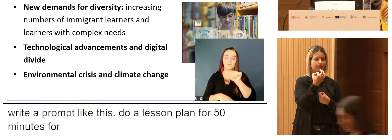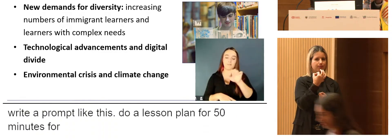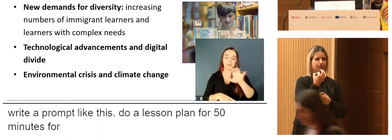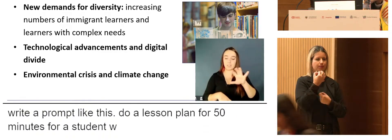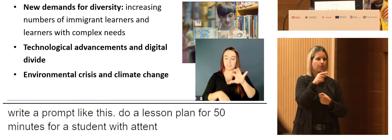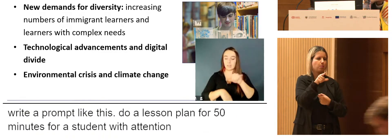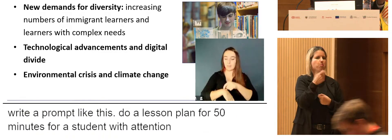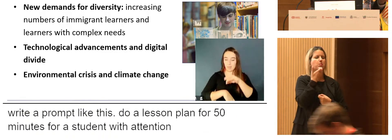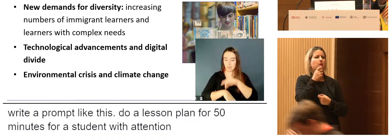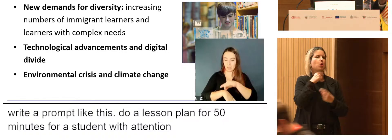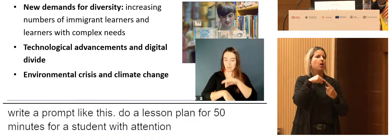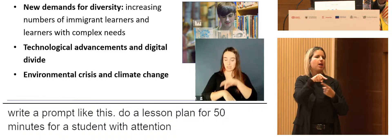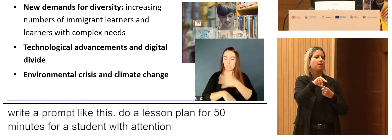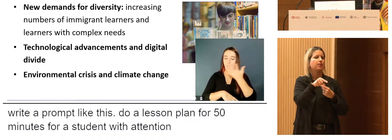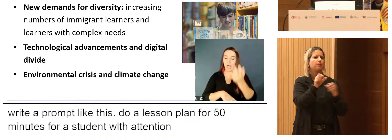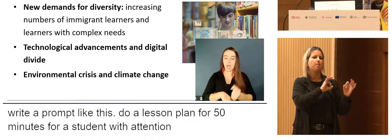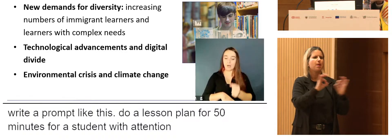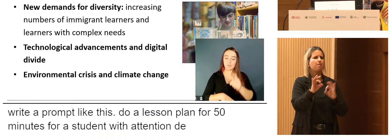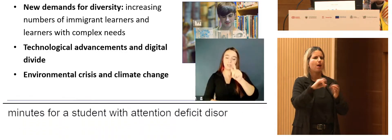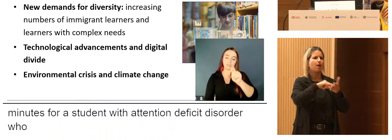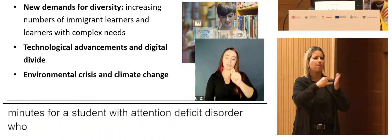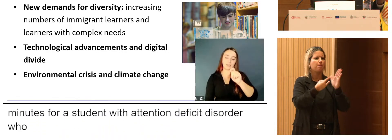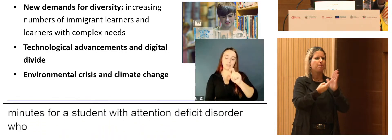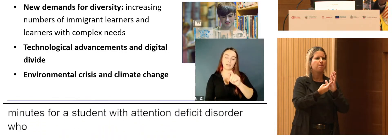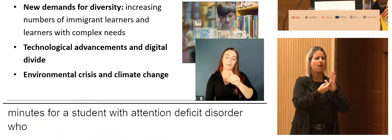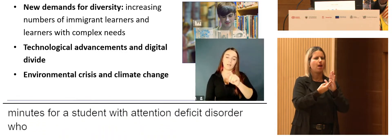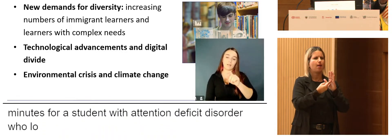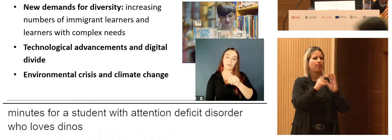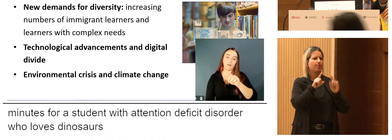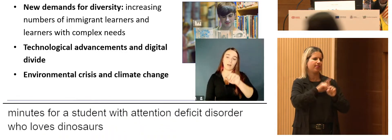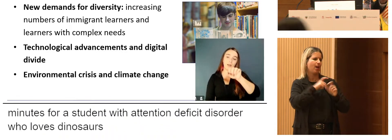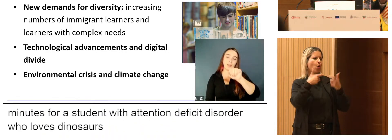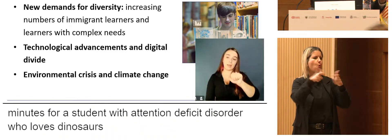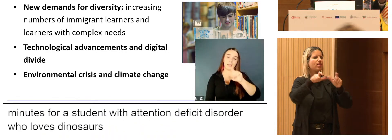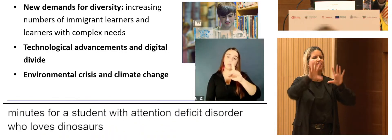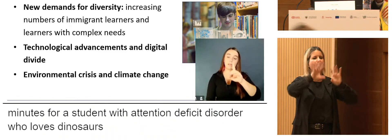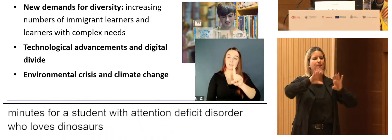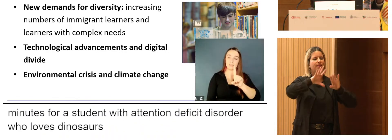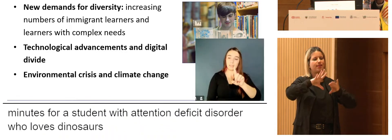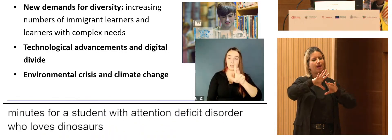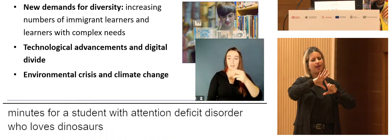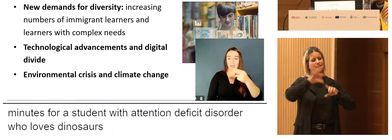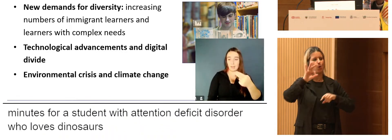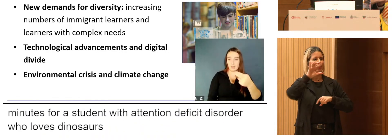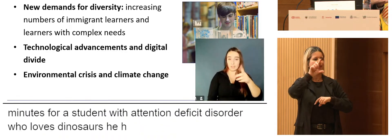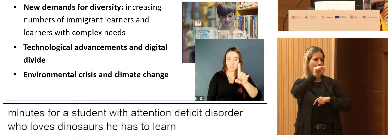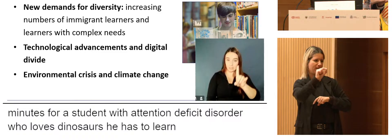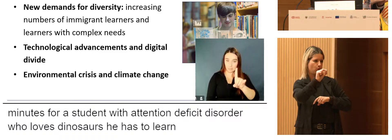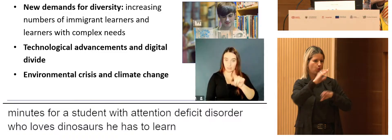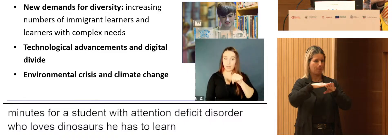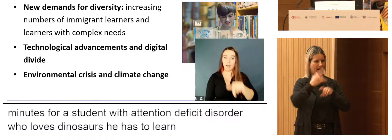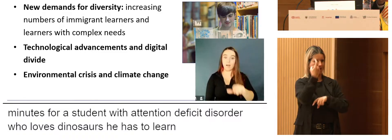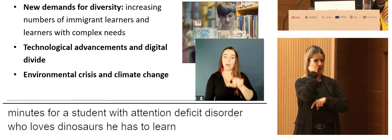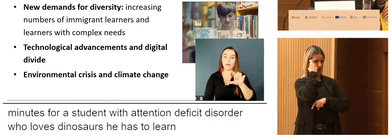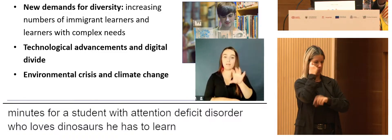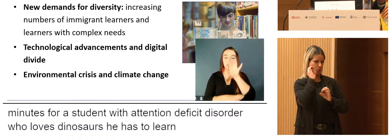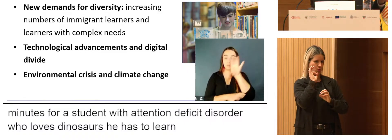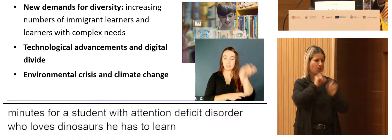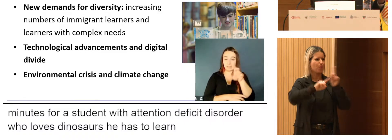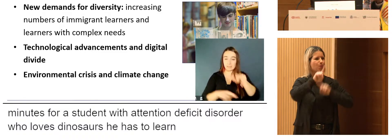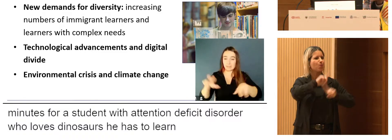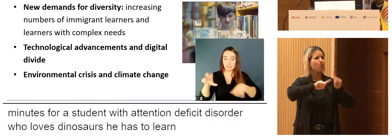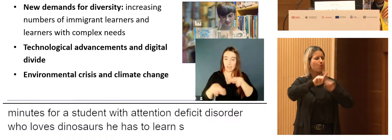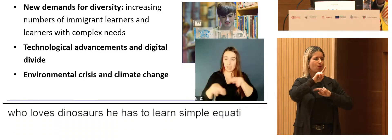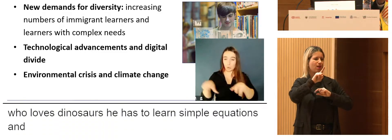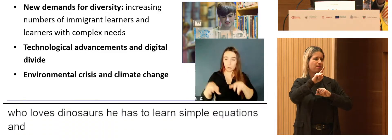deficit disorder who loves dinosaurs. He has to learn simple equations, and